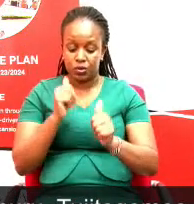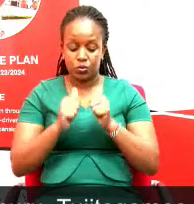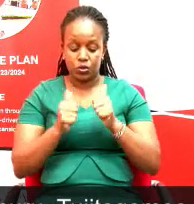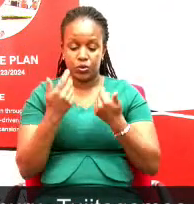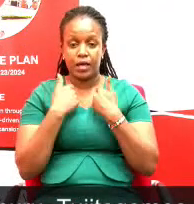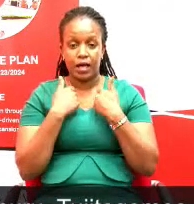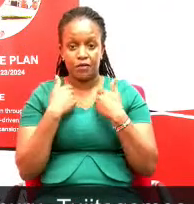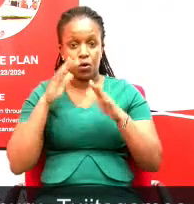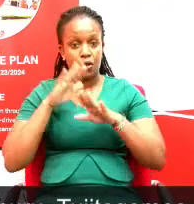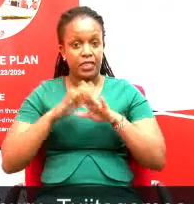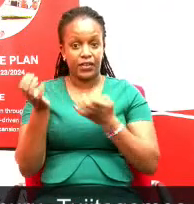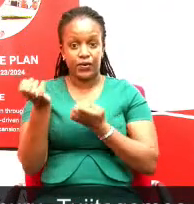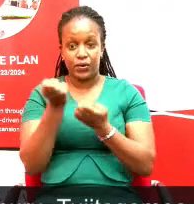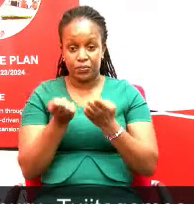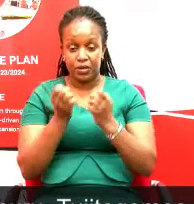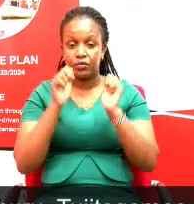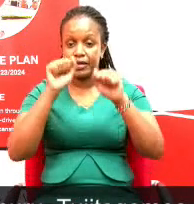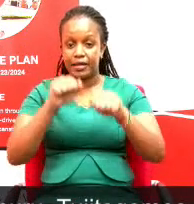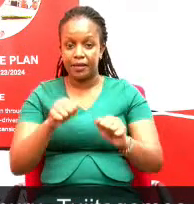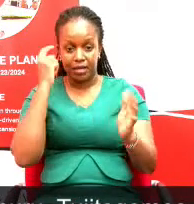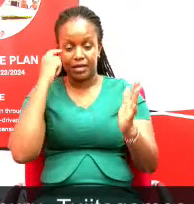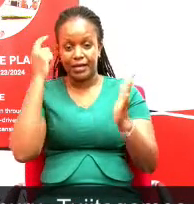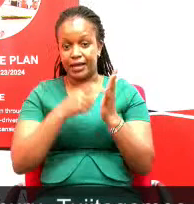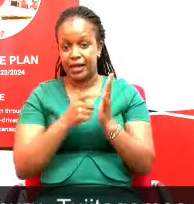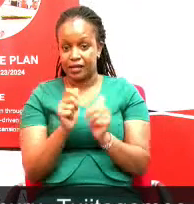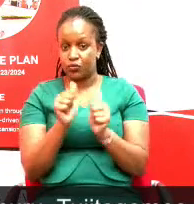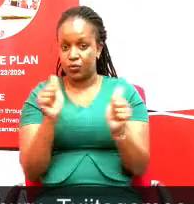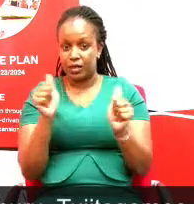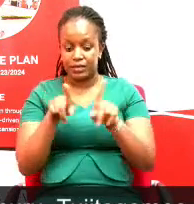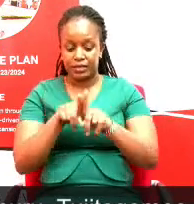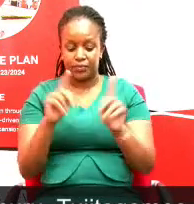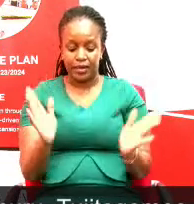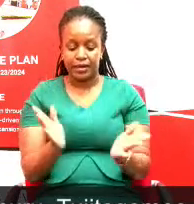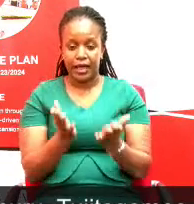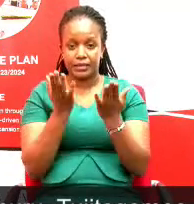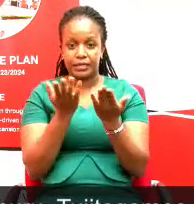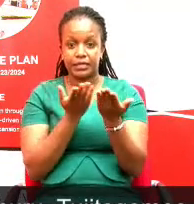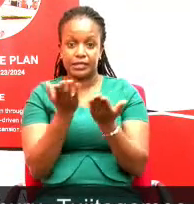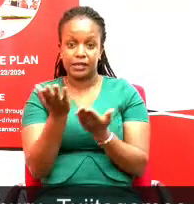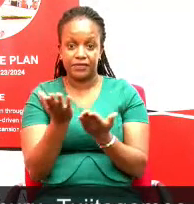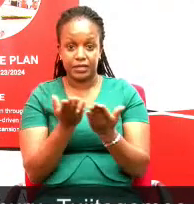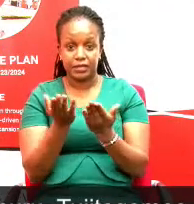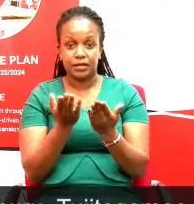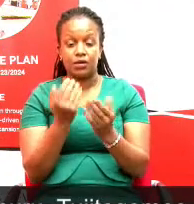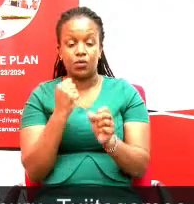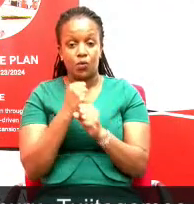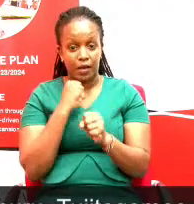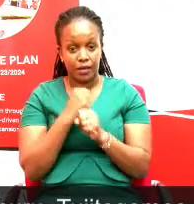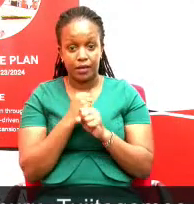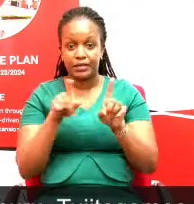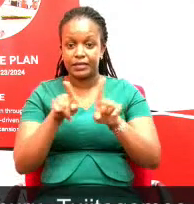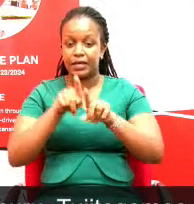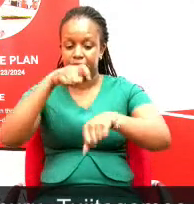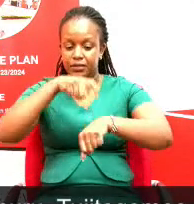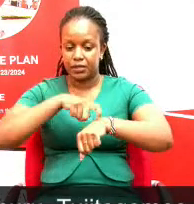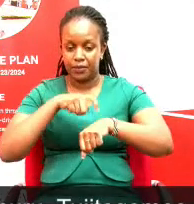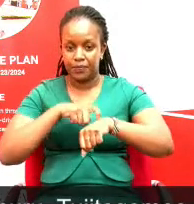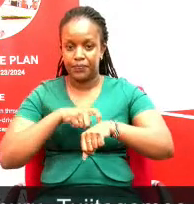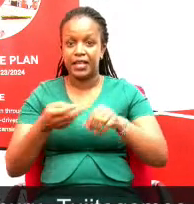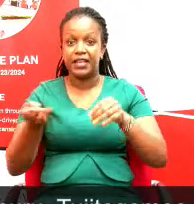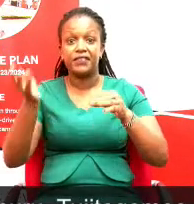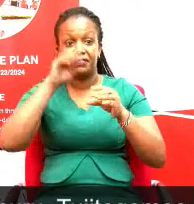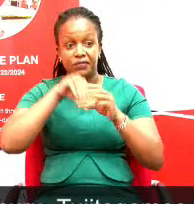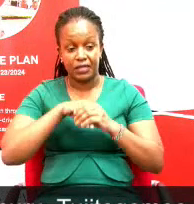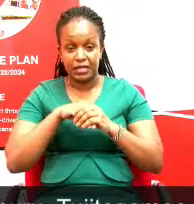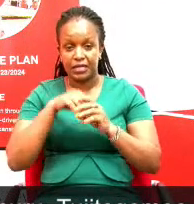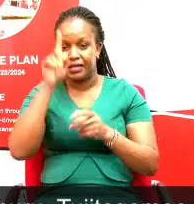our economy will now be realized to a great extent while enhancing service delivery, at the same time investing